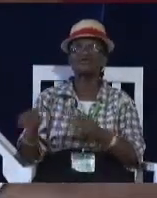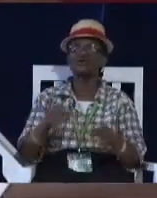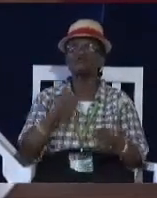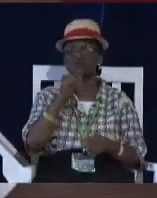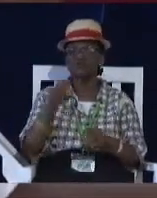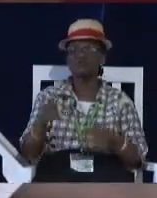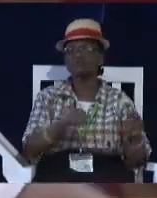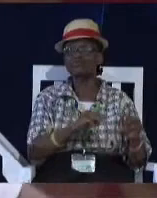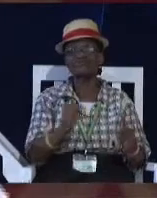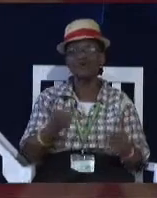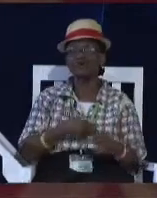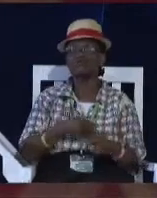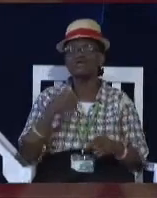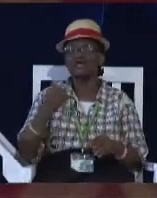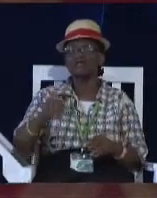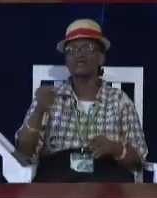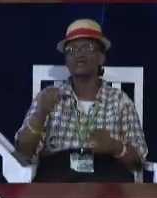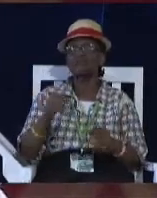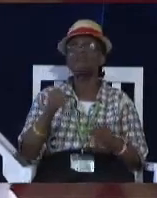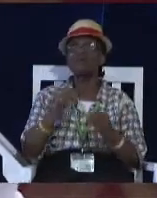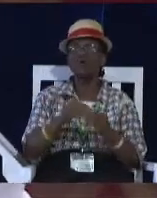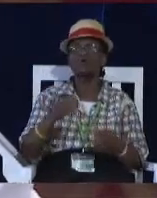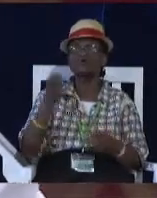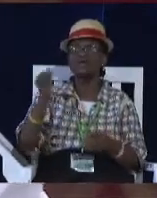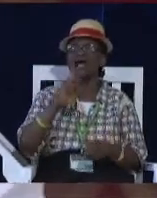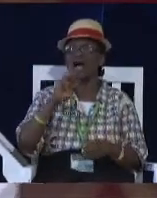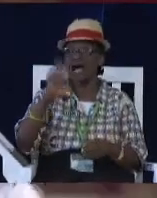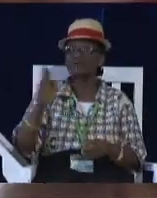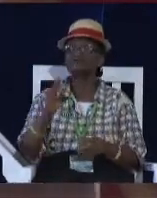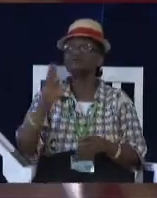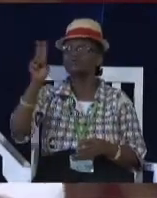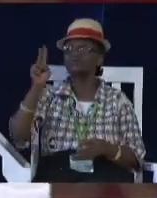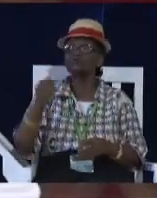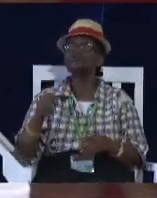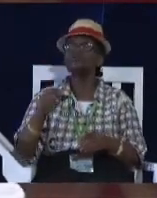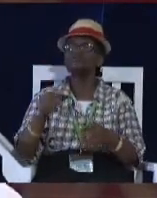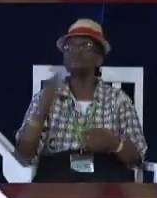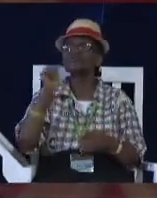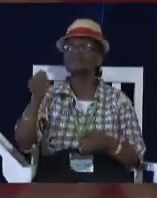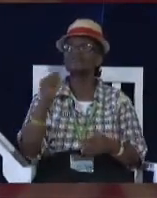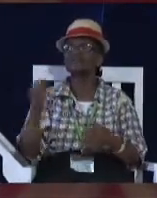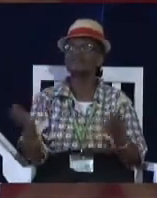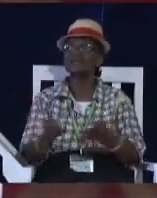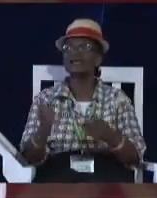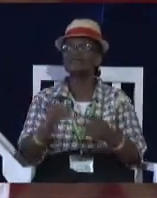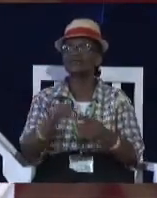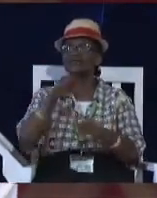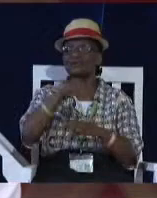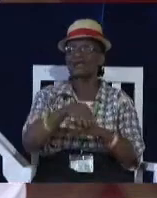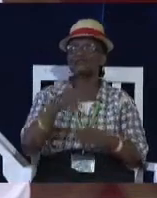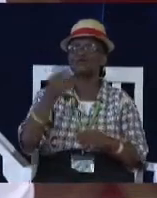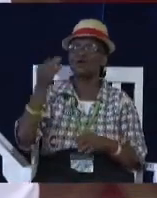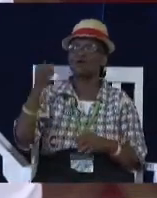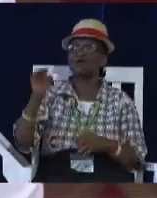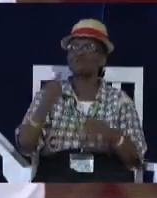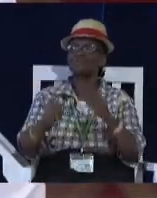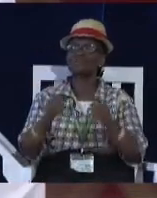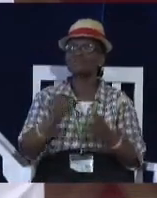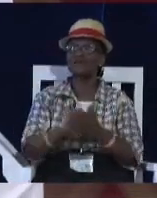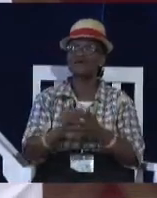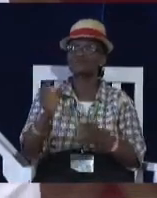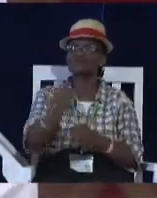There are at least two testimonies here tonight of people who took an anointed